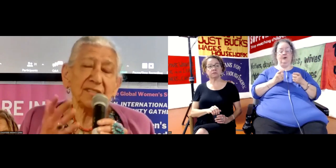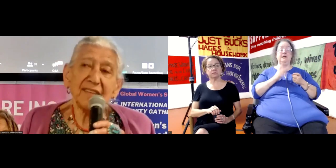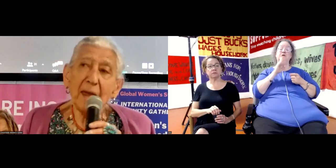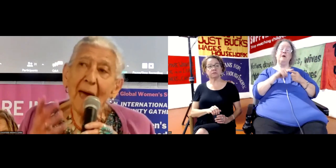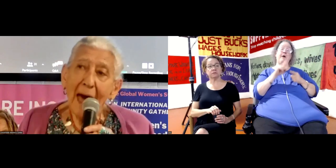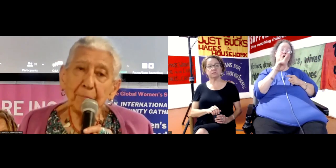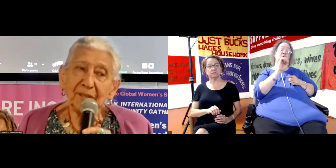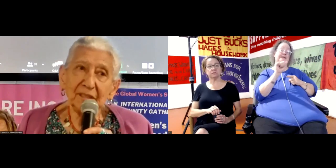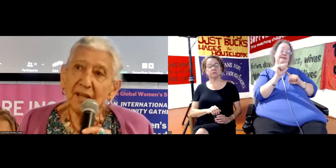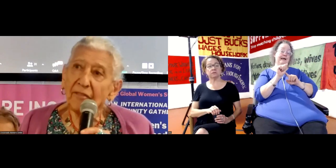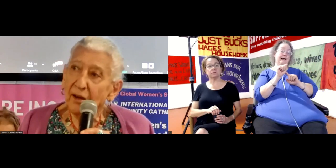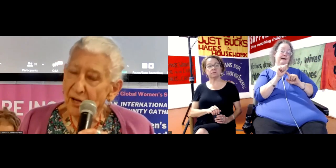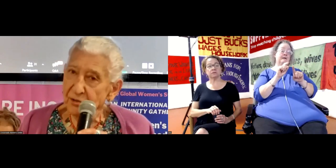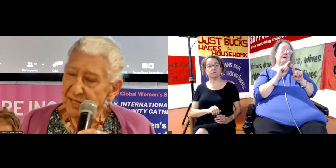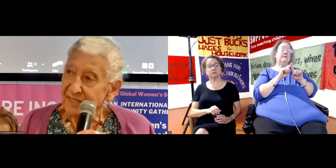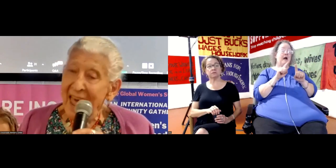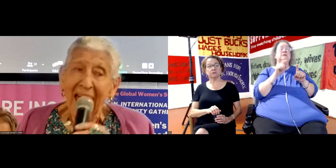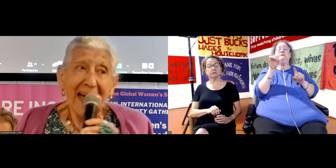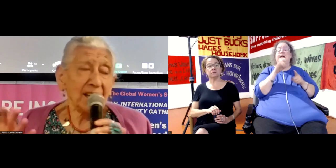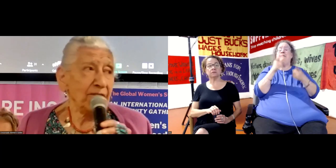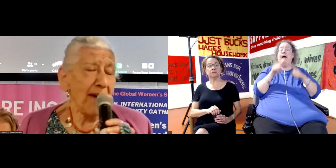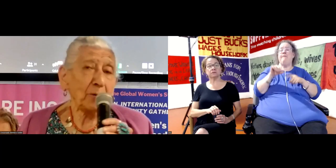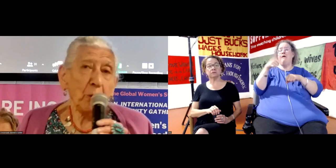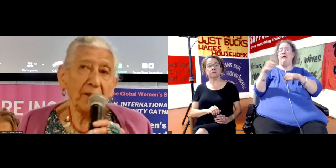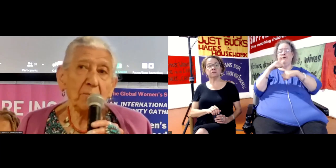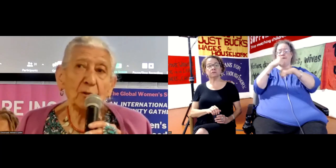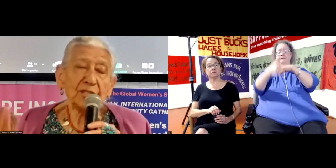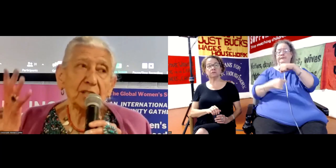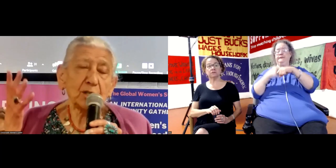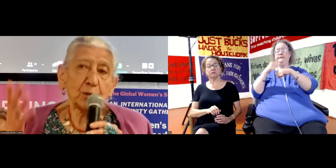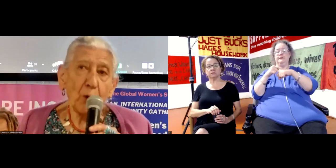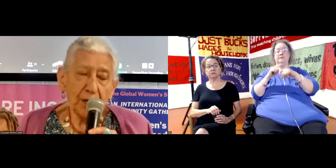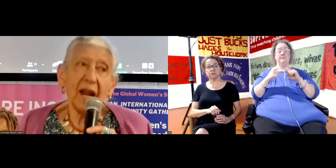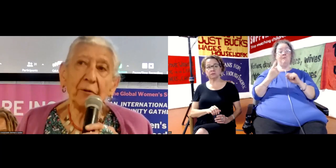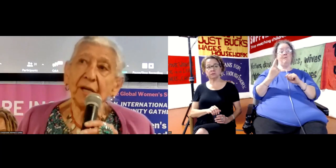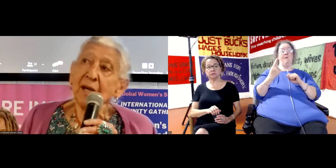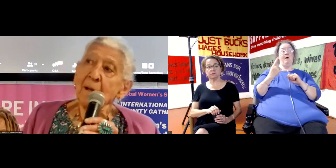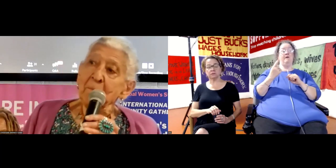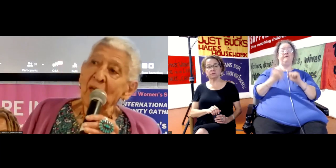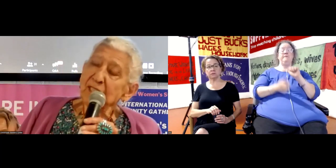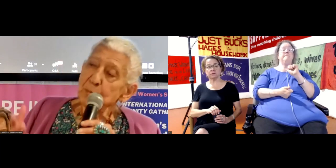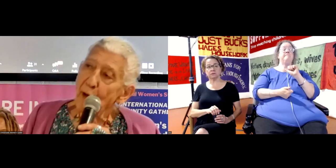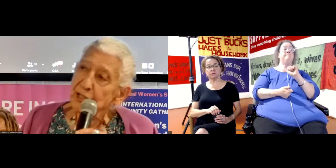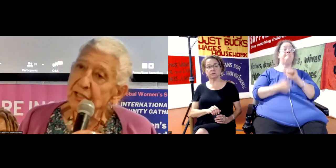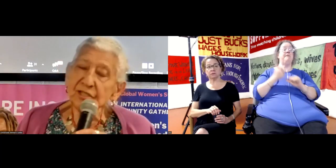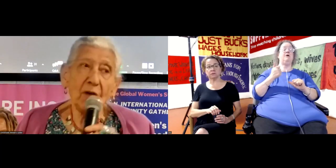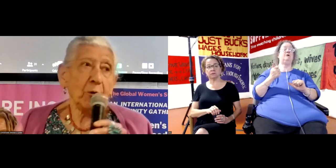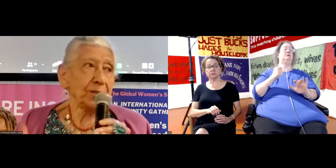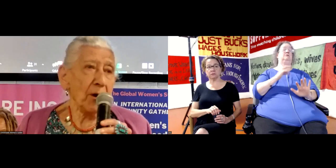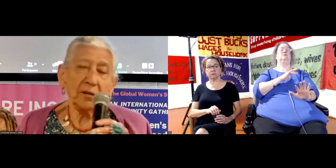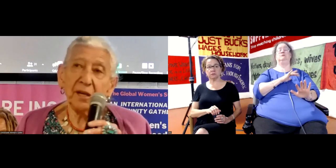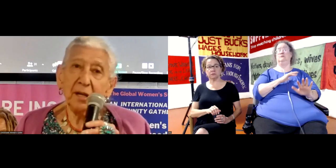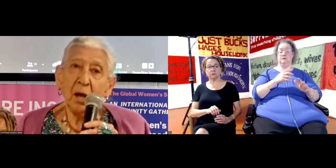Much the same happened in other countries. And in fact, one of the most extraordinary expressions